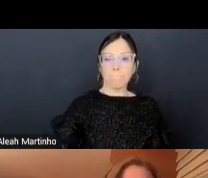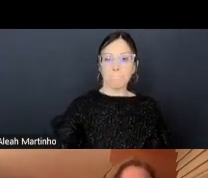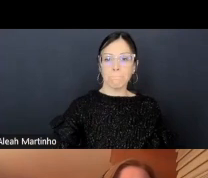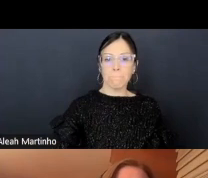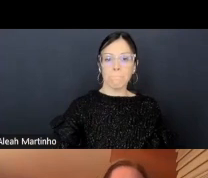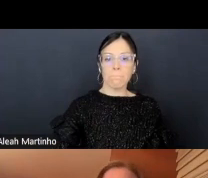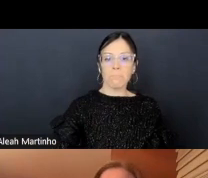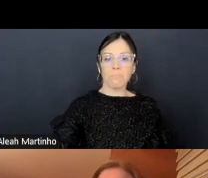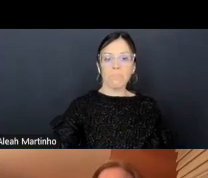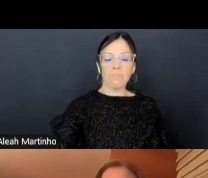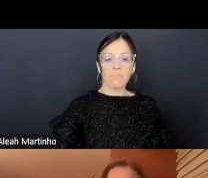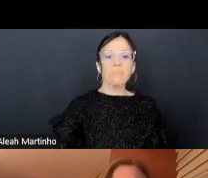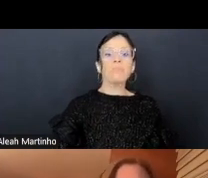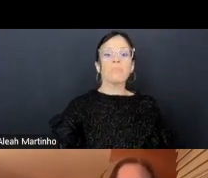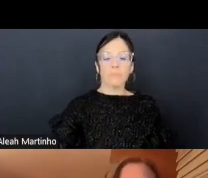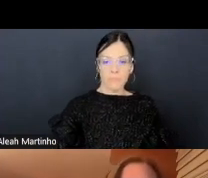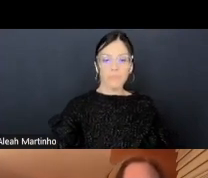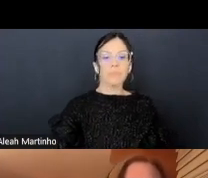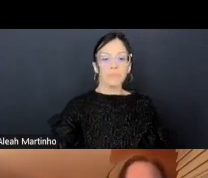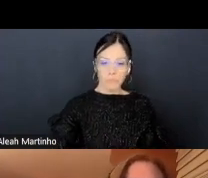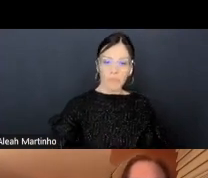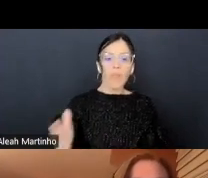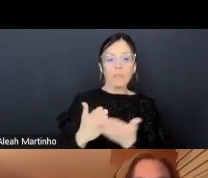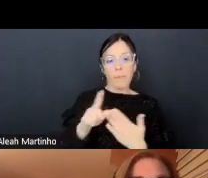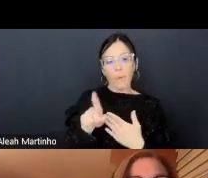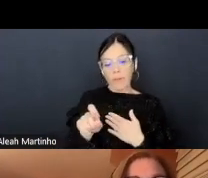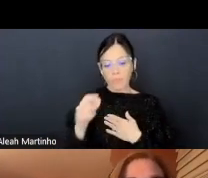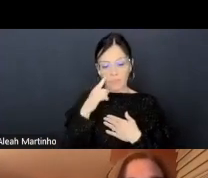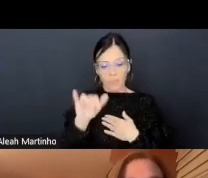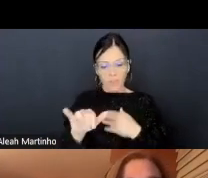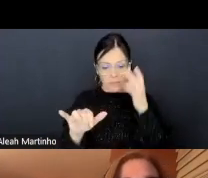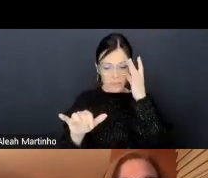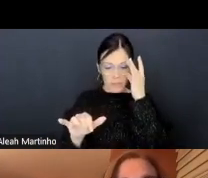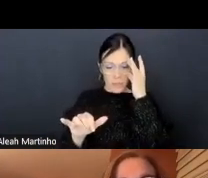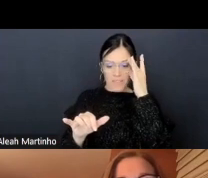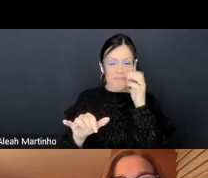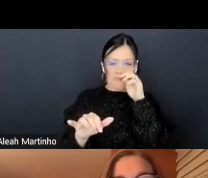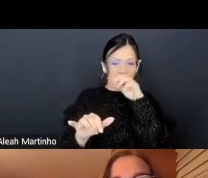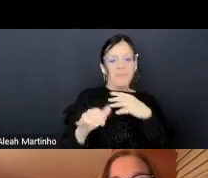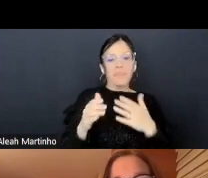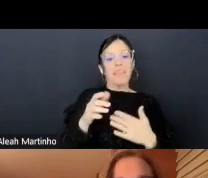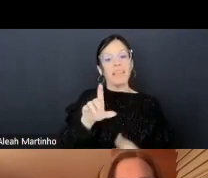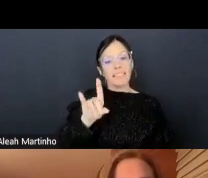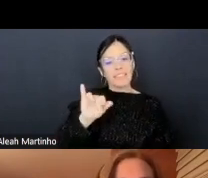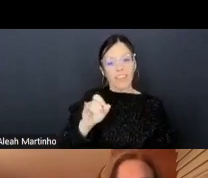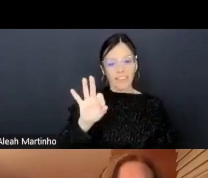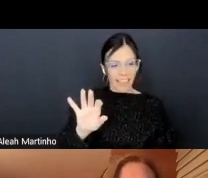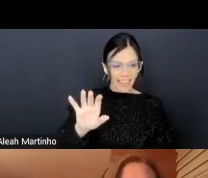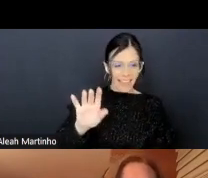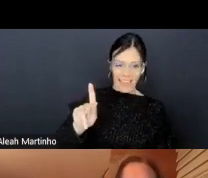so some questions maybe perhaps for discussion would be did jfk see himself as disabled why or why not